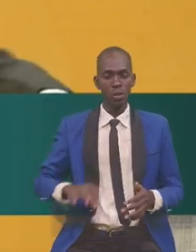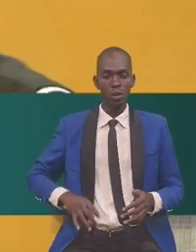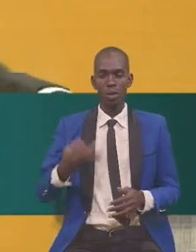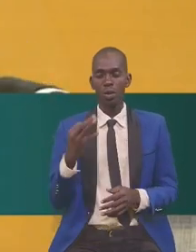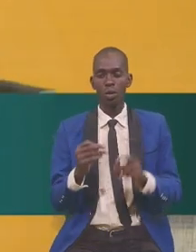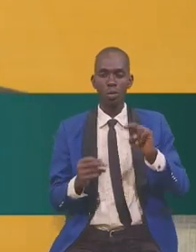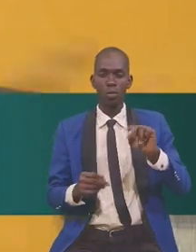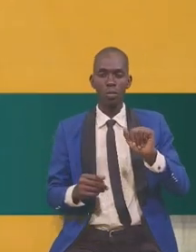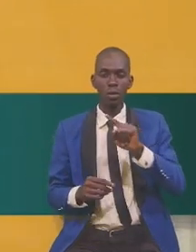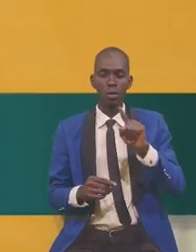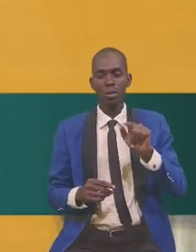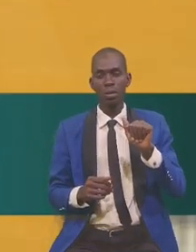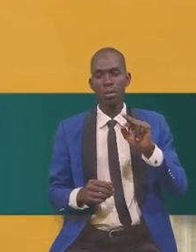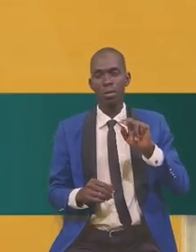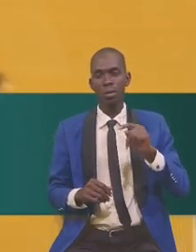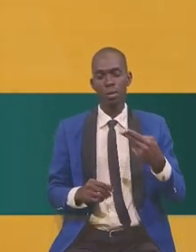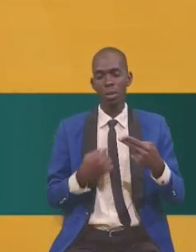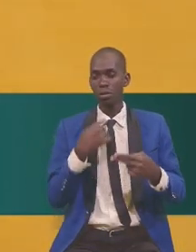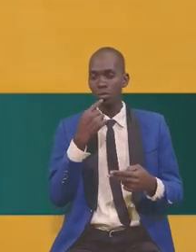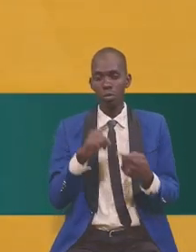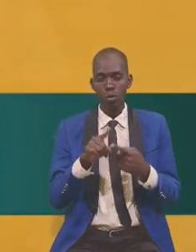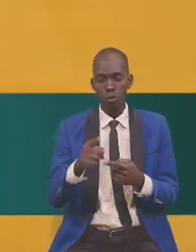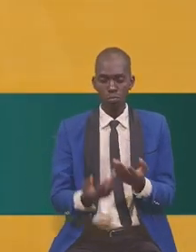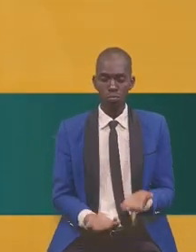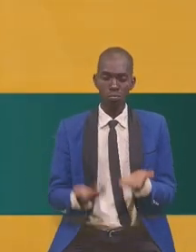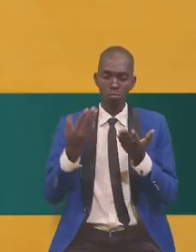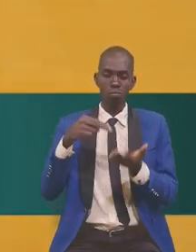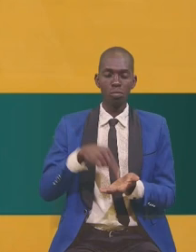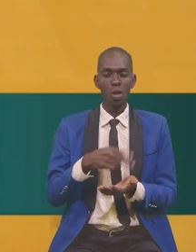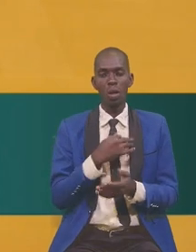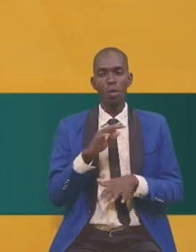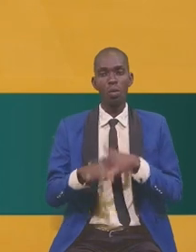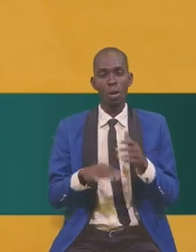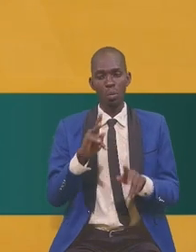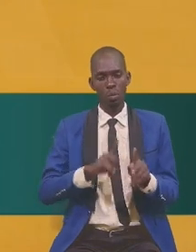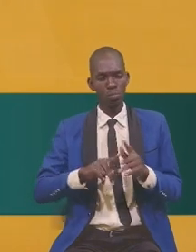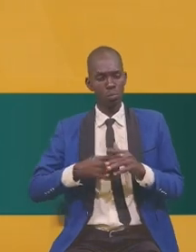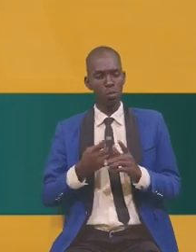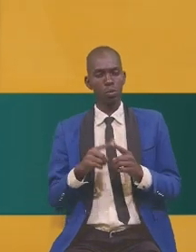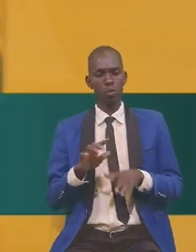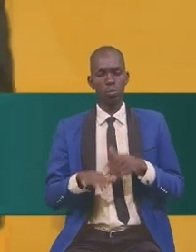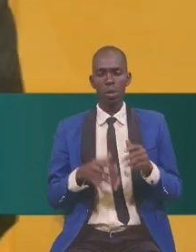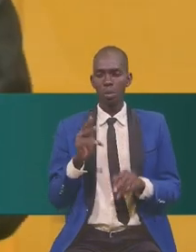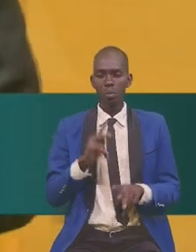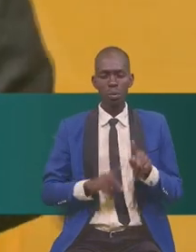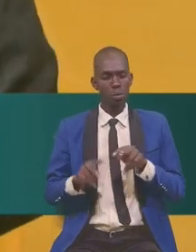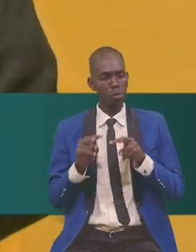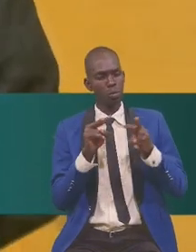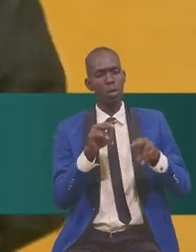you, rise up and walk. And the man rose up and he walked, and the people looked at Peter as